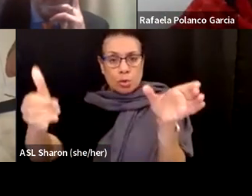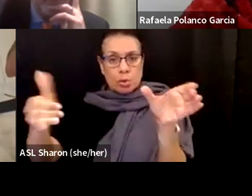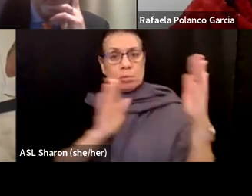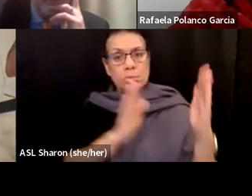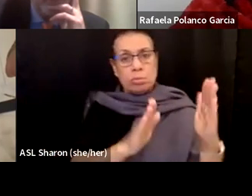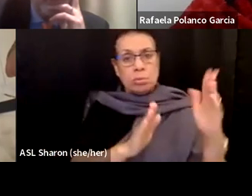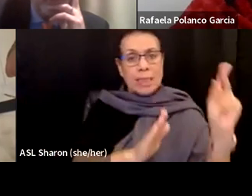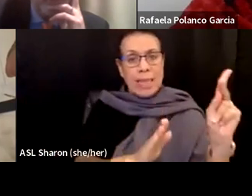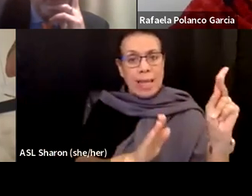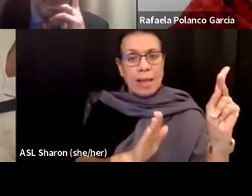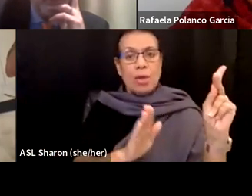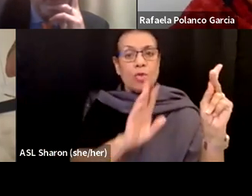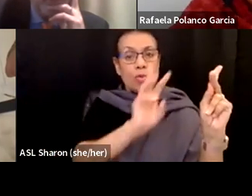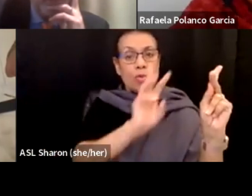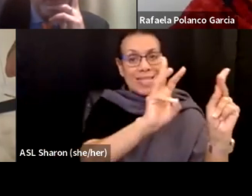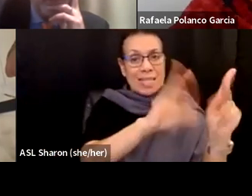okay um